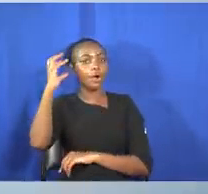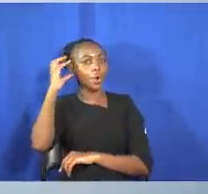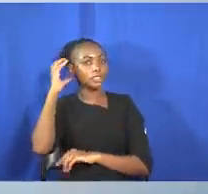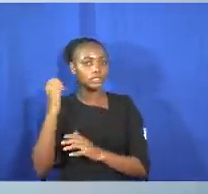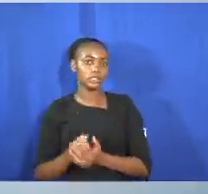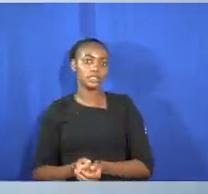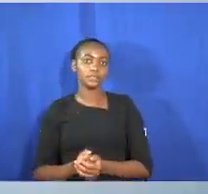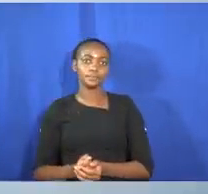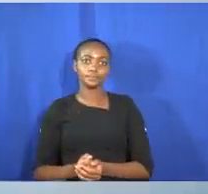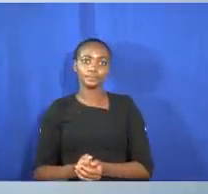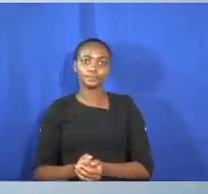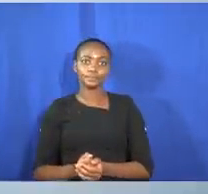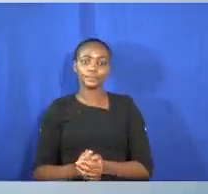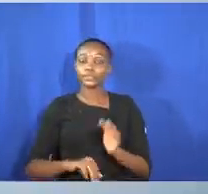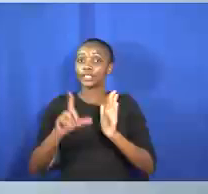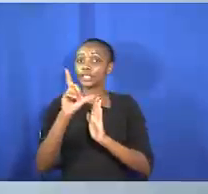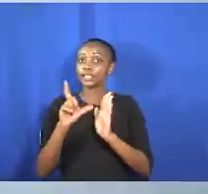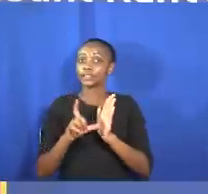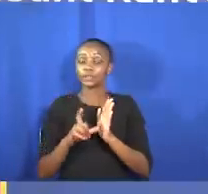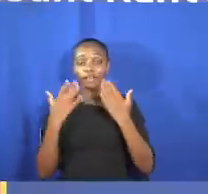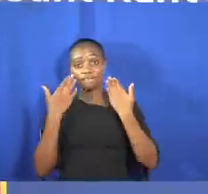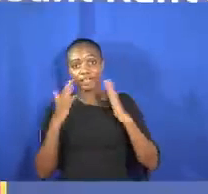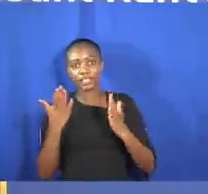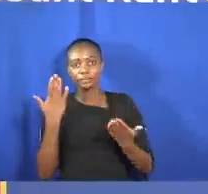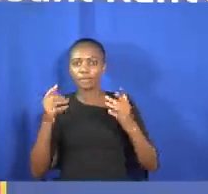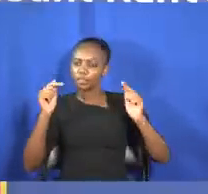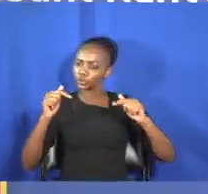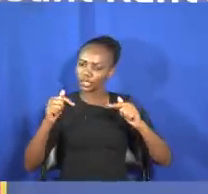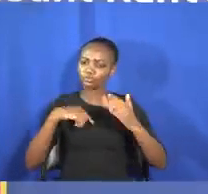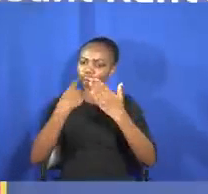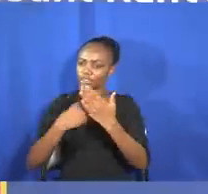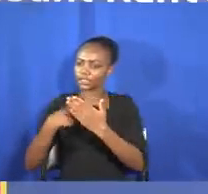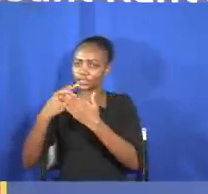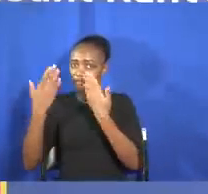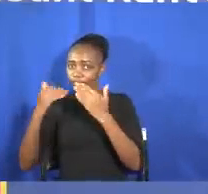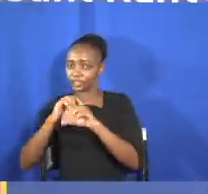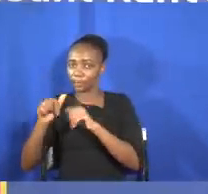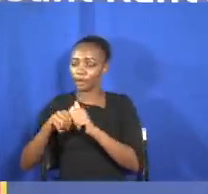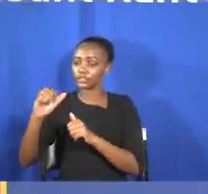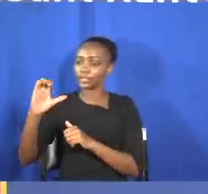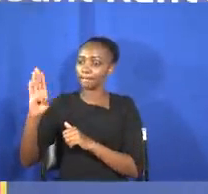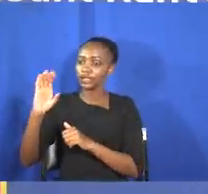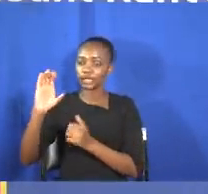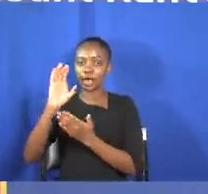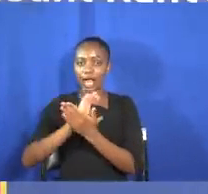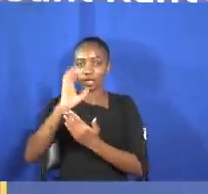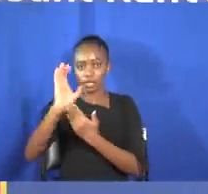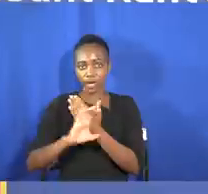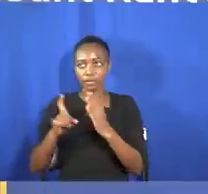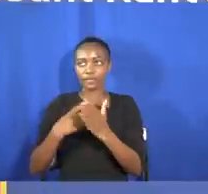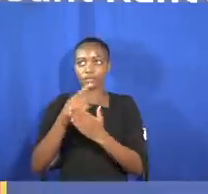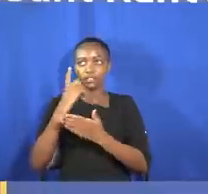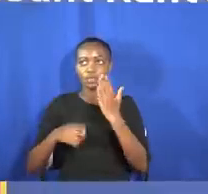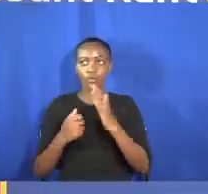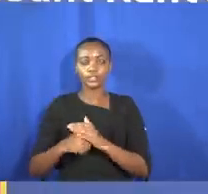will prepare for these runners. That is all. Maybe today we have looked at the CBC.